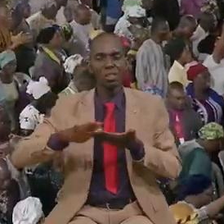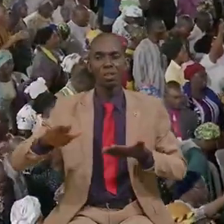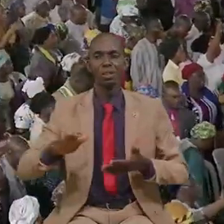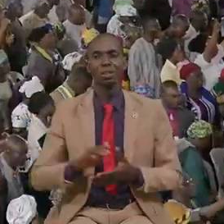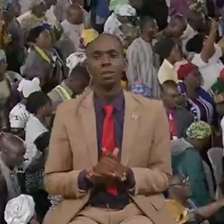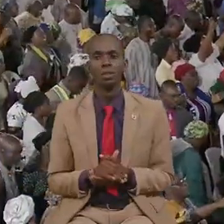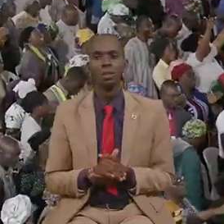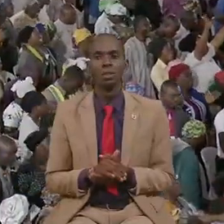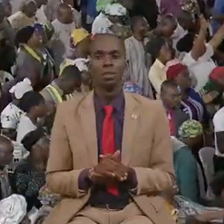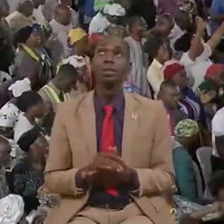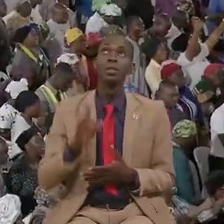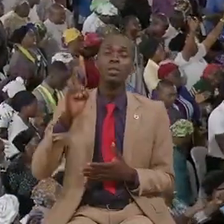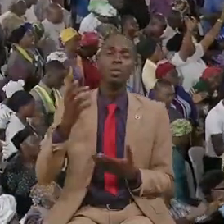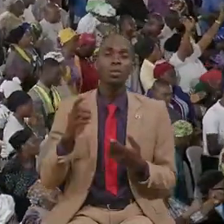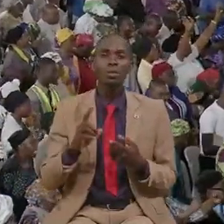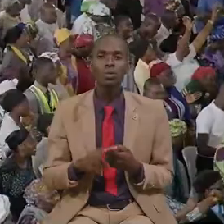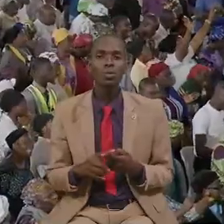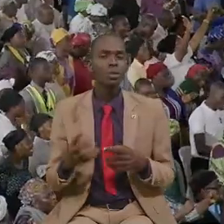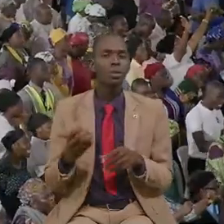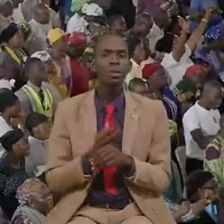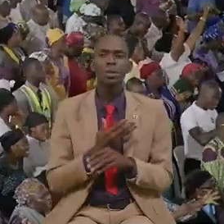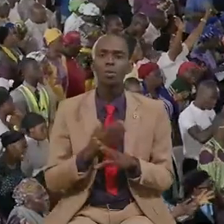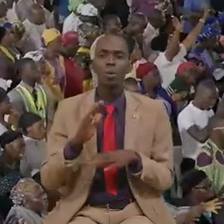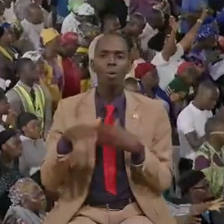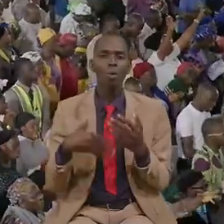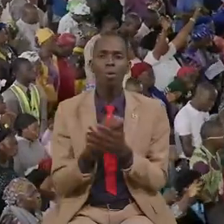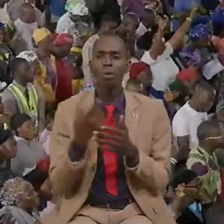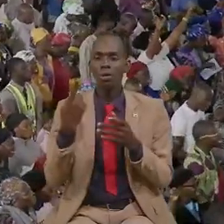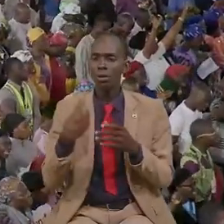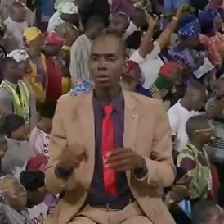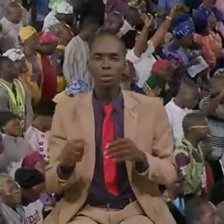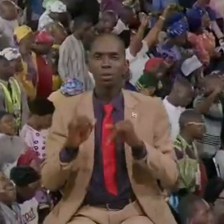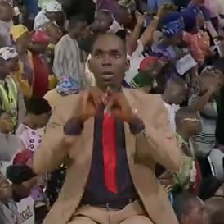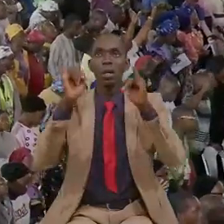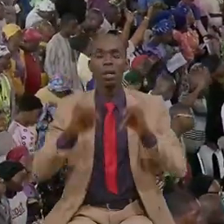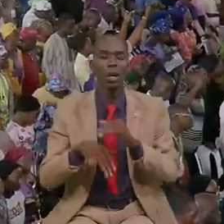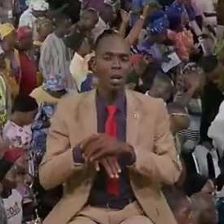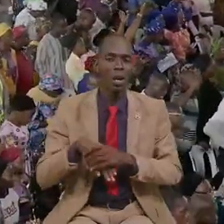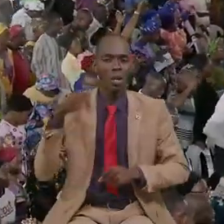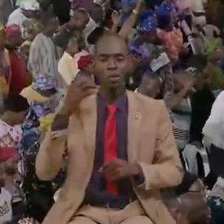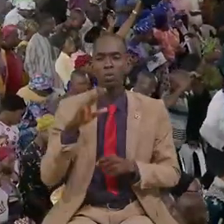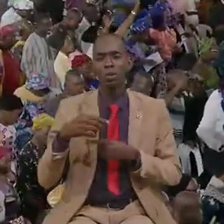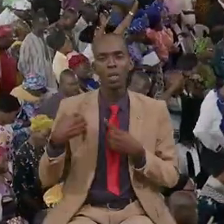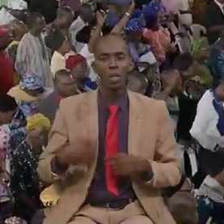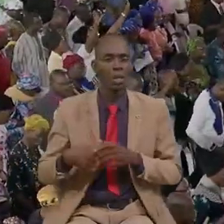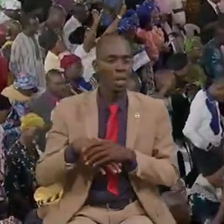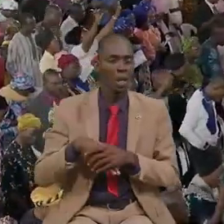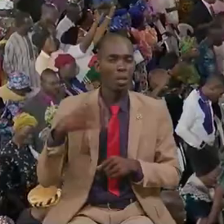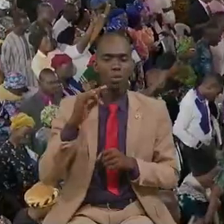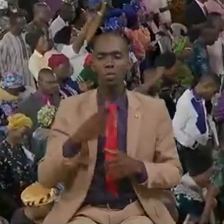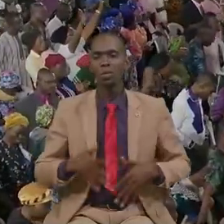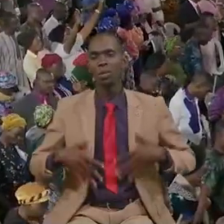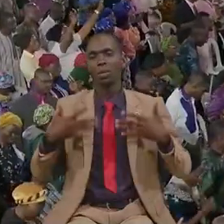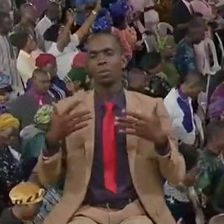He wants to take all the idols out of your heart, out of your life.